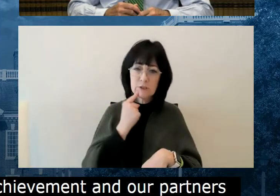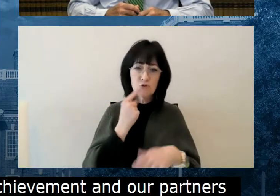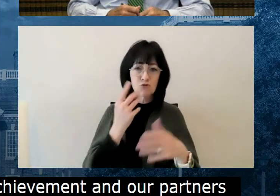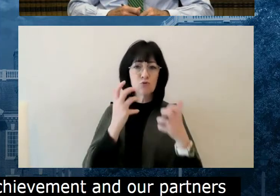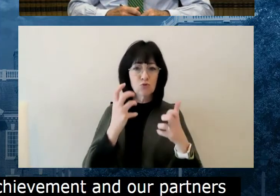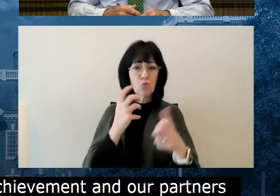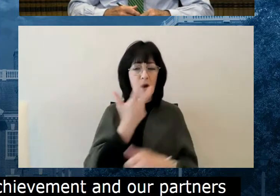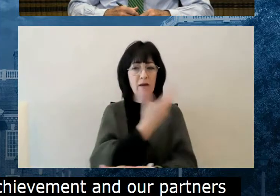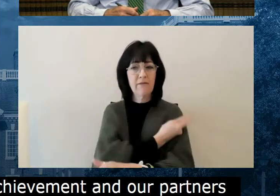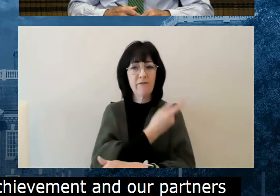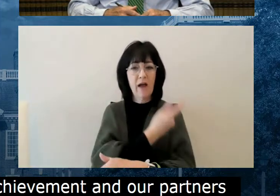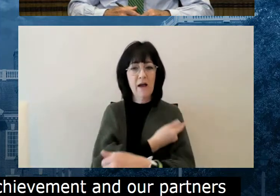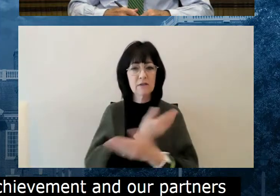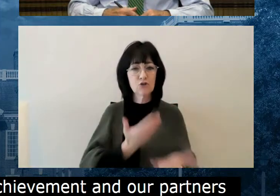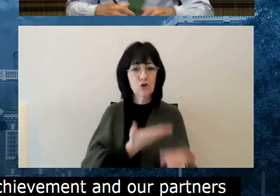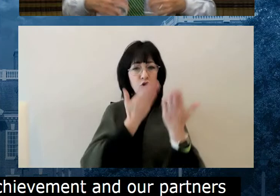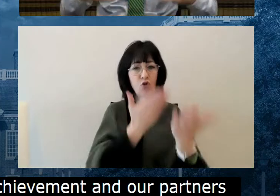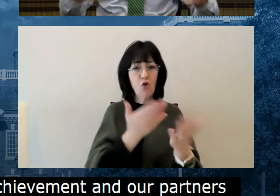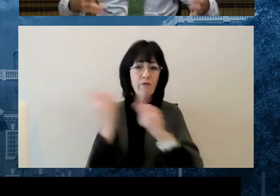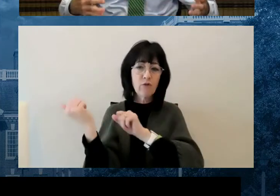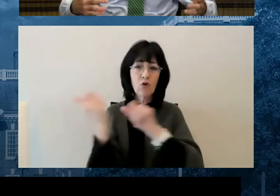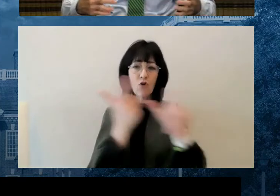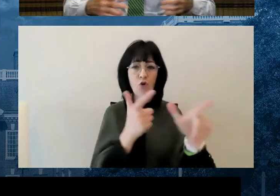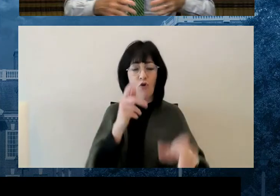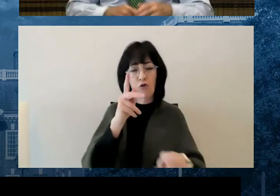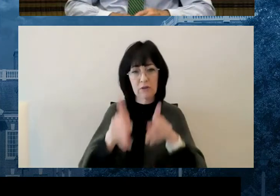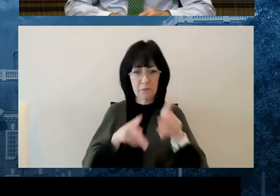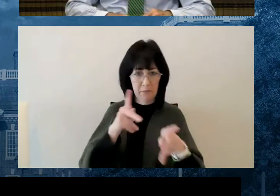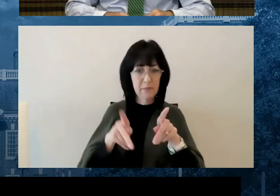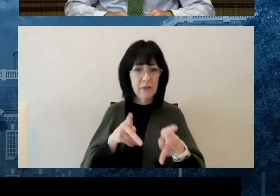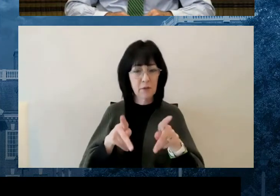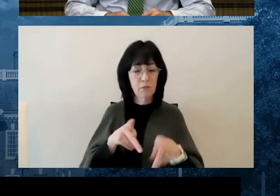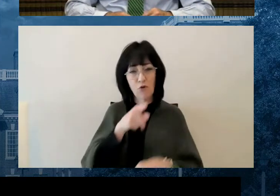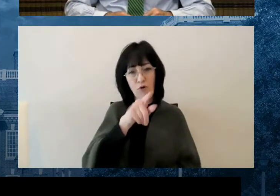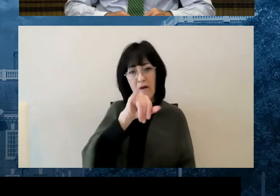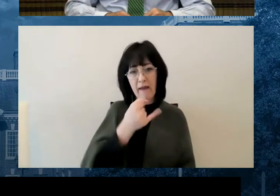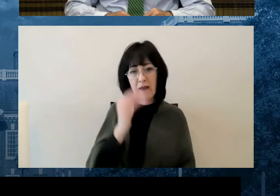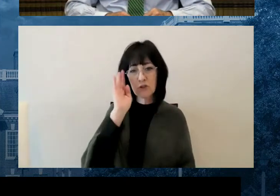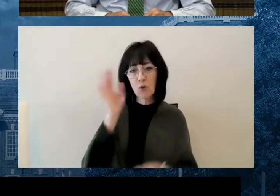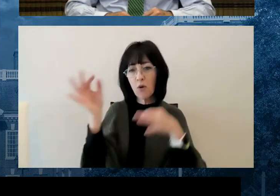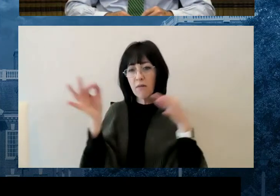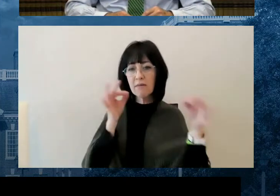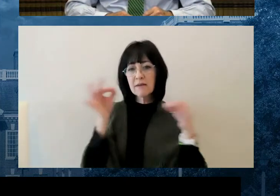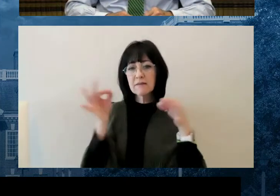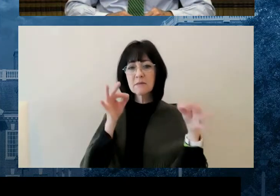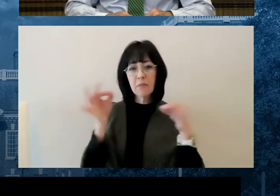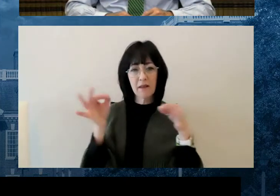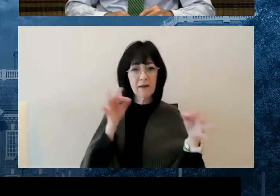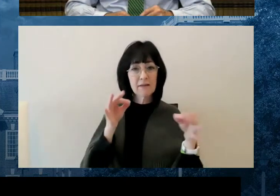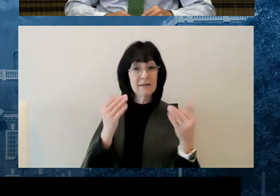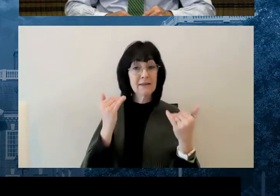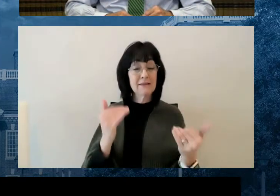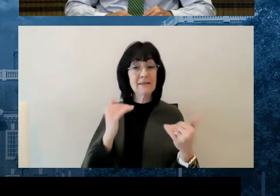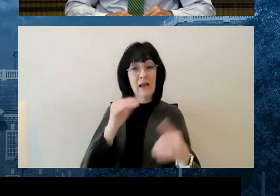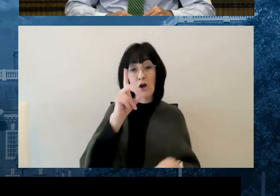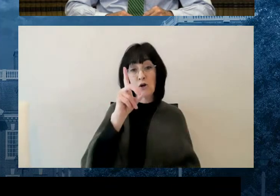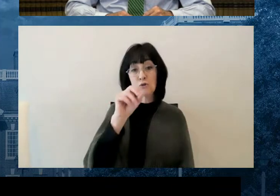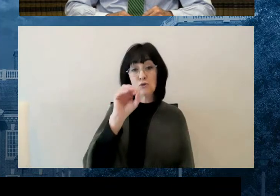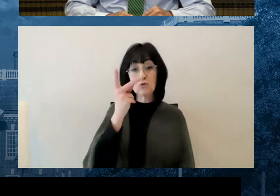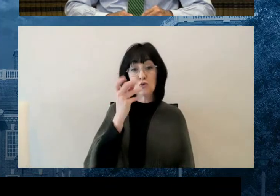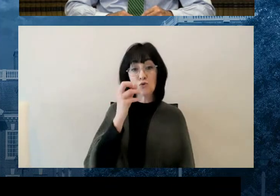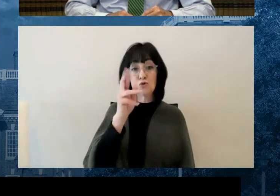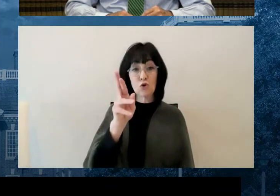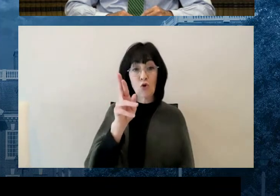talk about even greater access now as we take down the